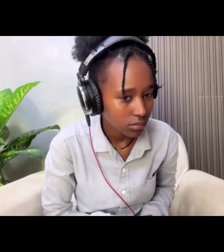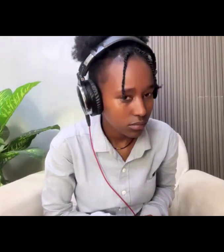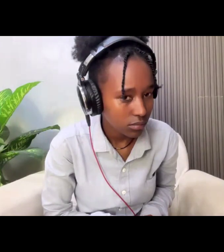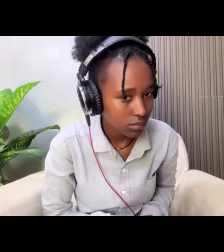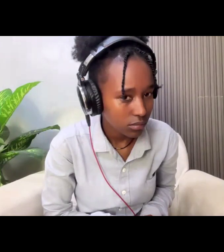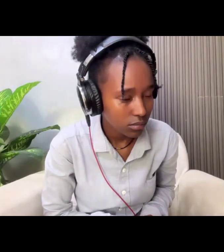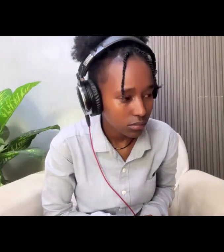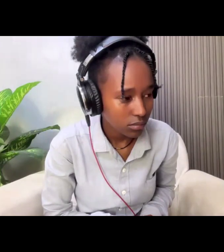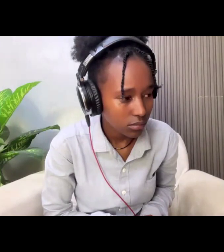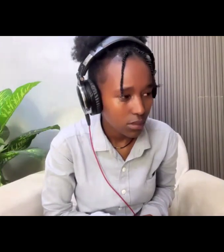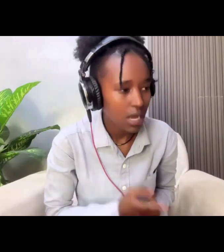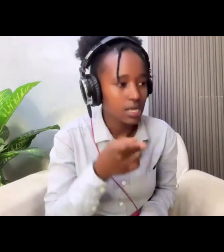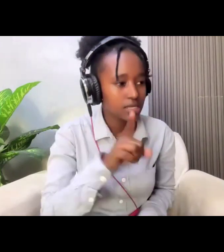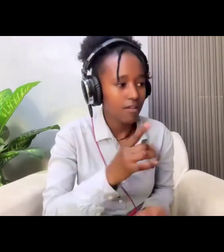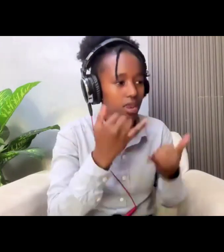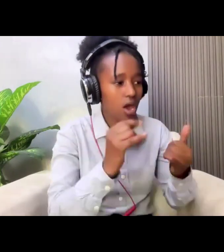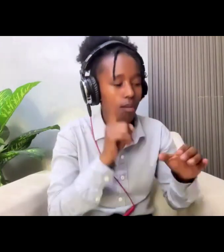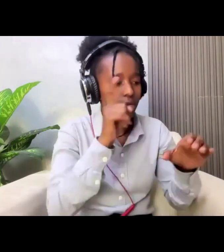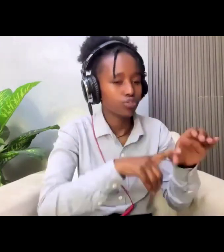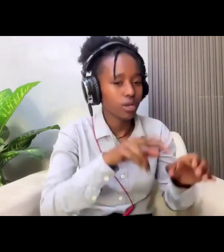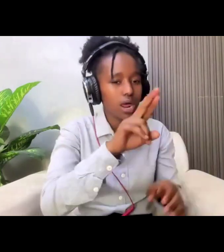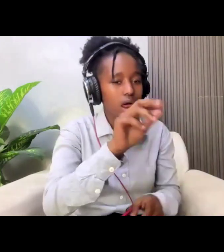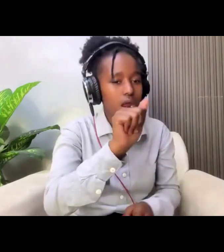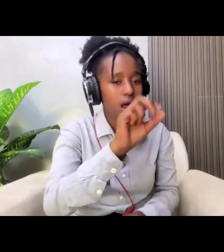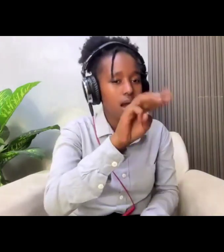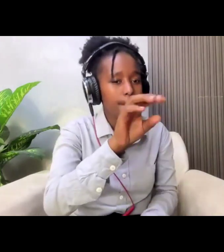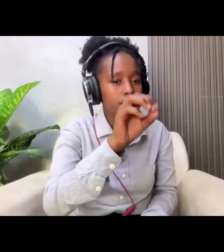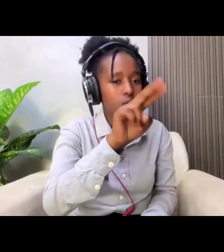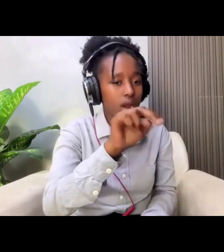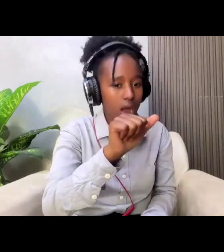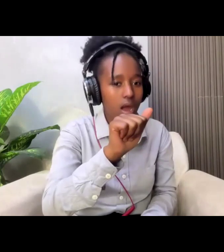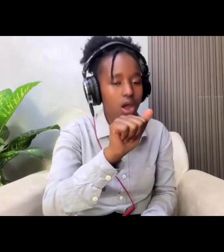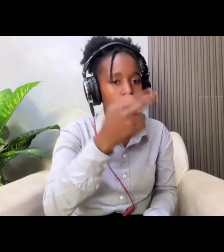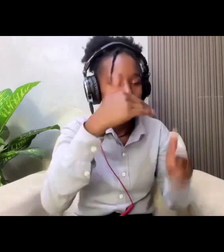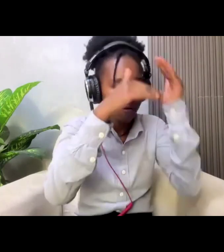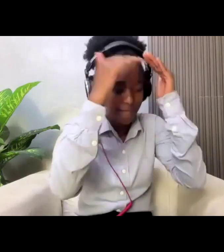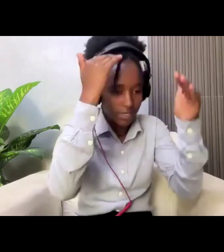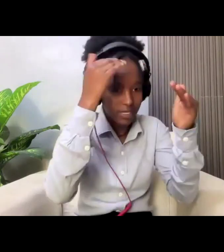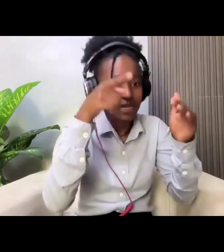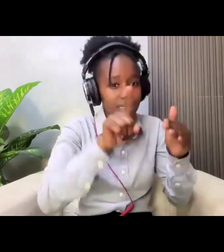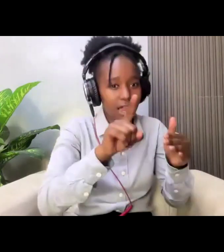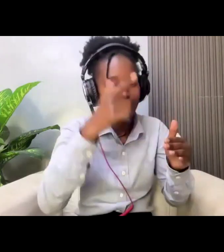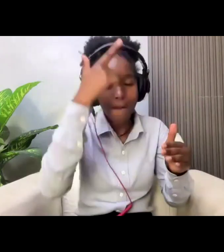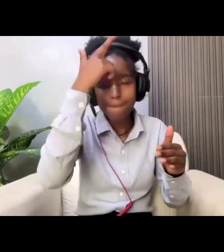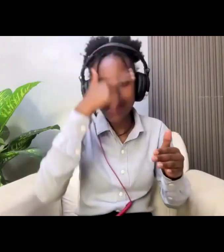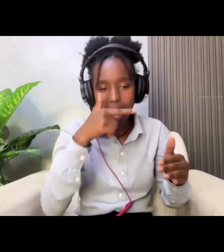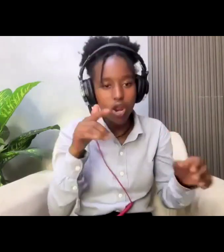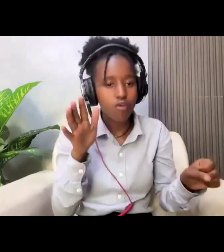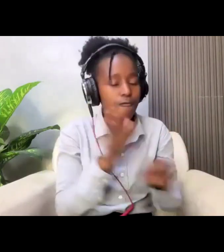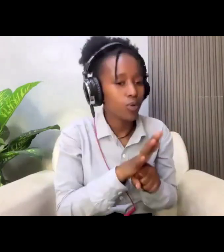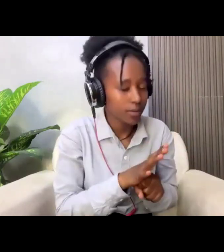Monroe University, and I'm totally blind. One thing that I've observed